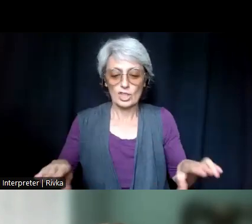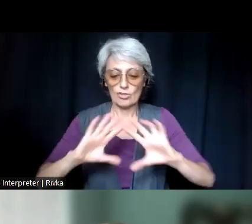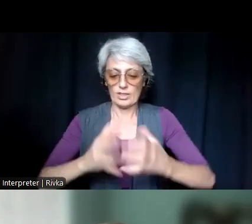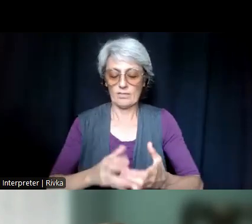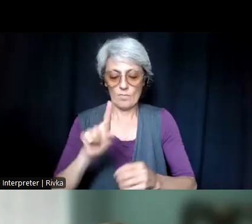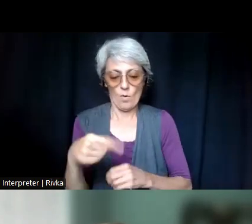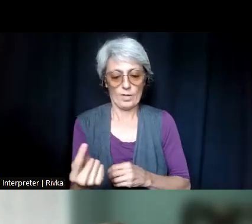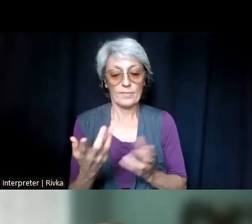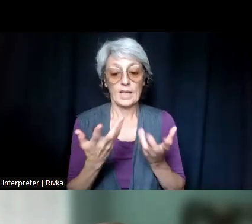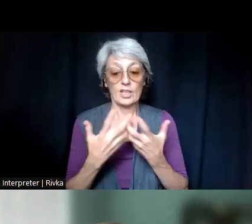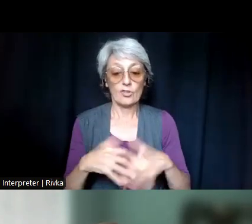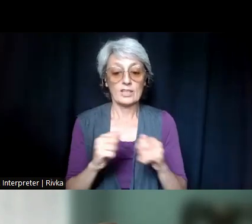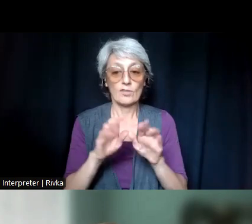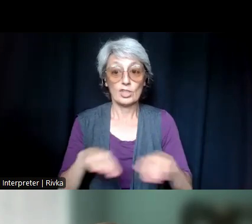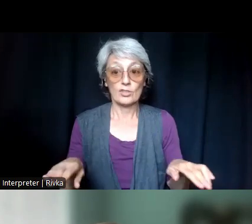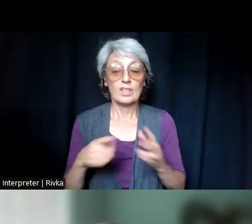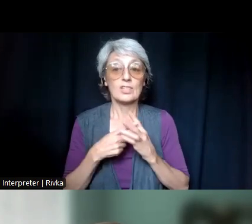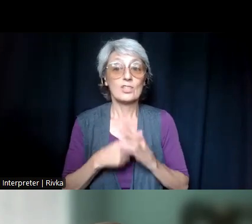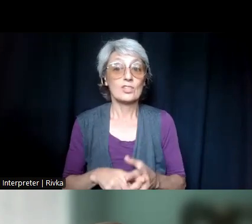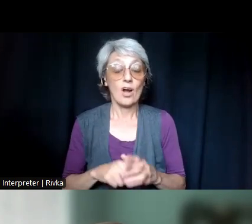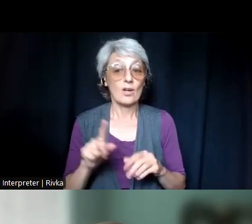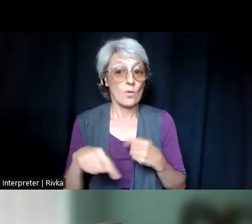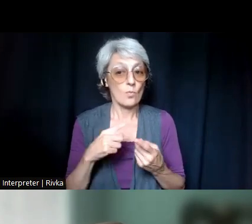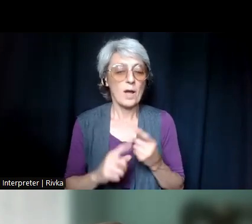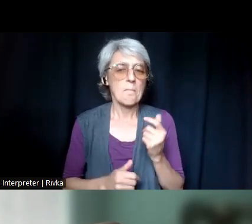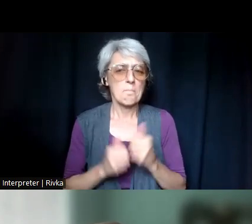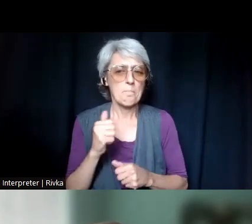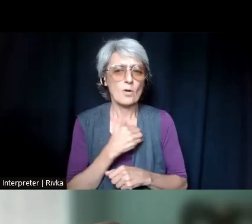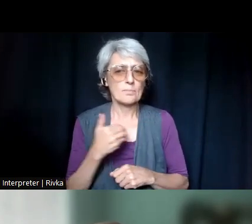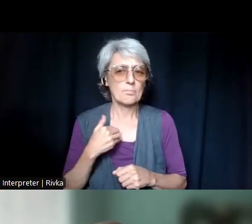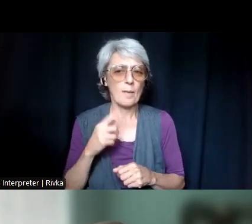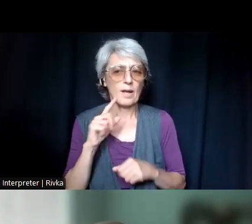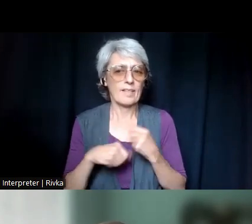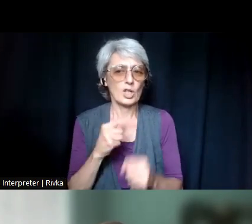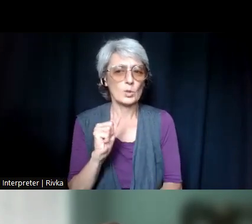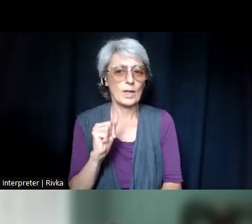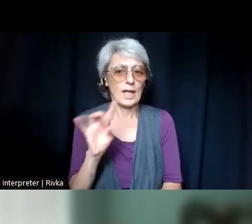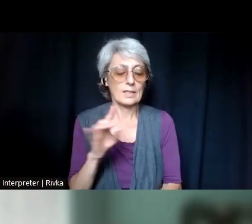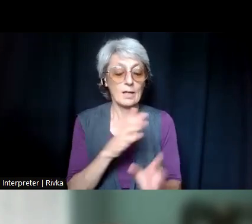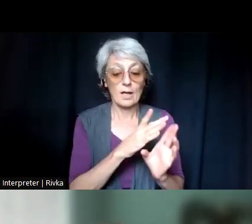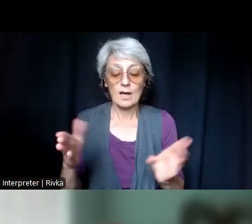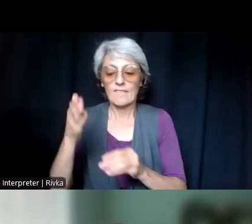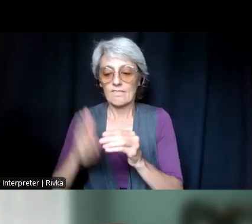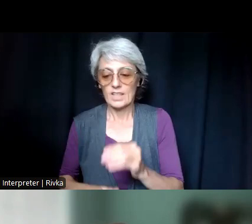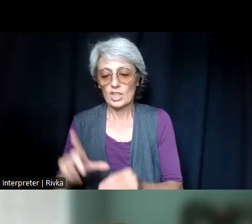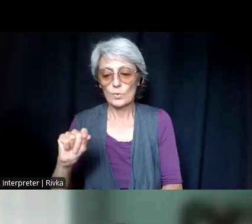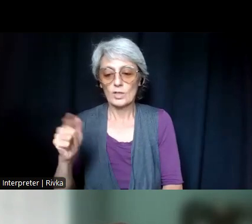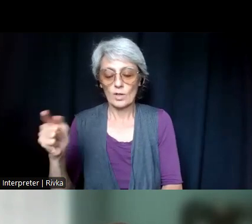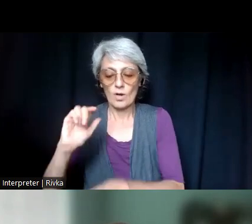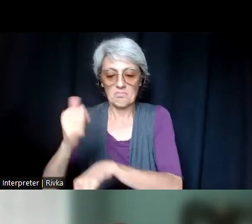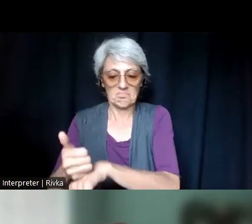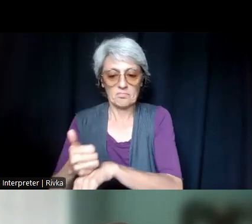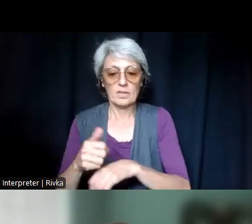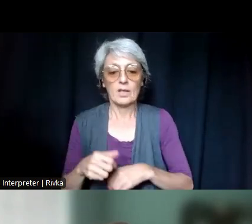for children started with the majority of members in 2018 and was completed in 2021 when Arizona